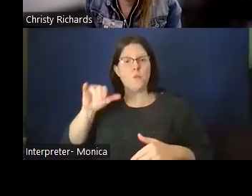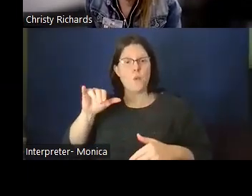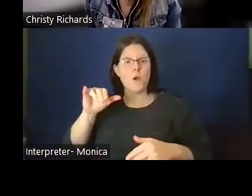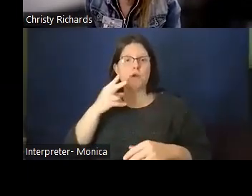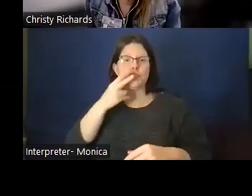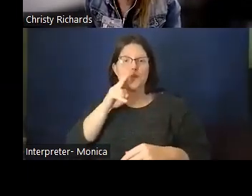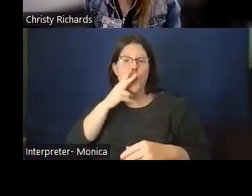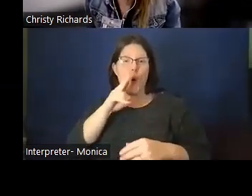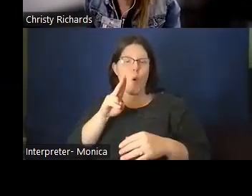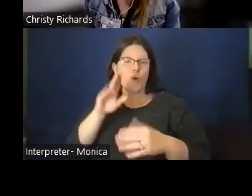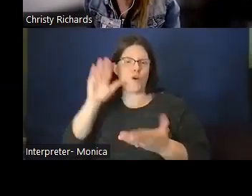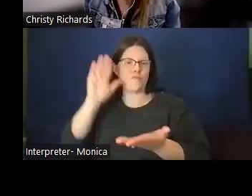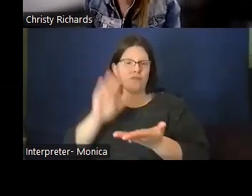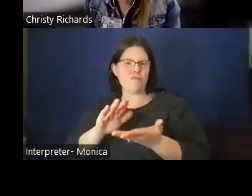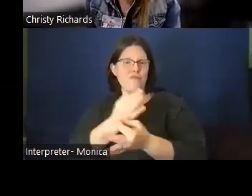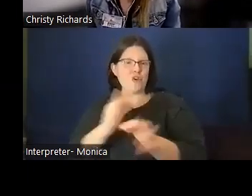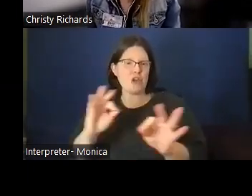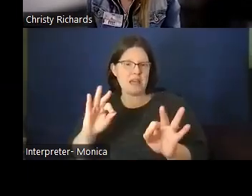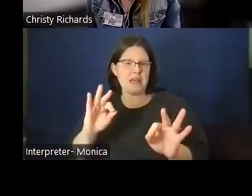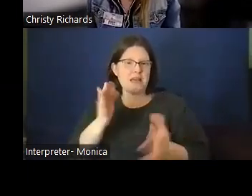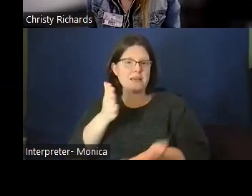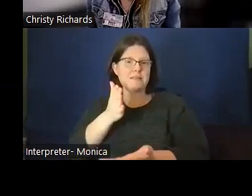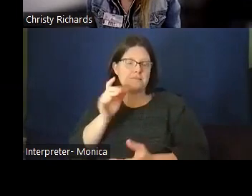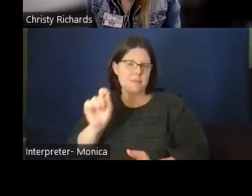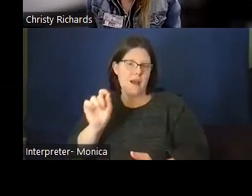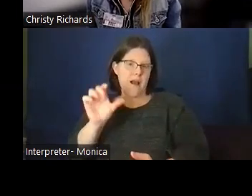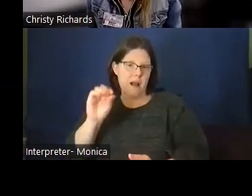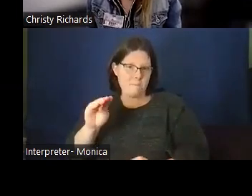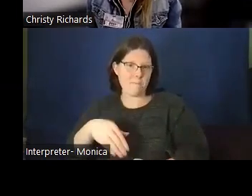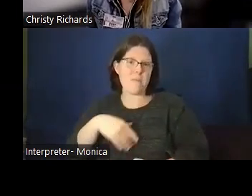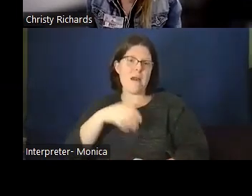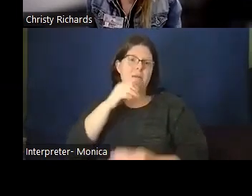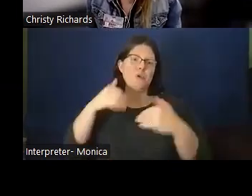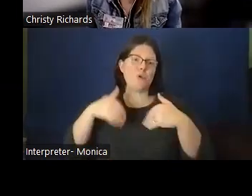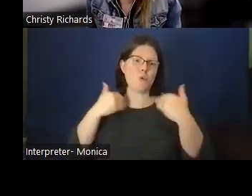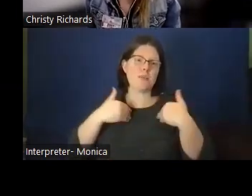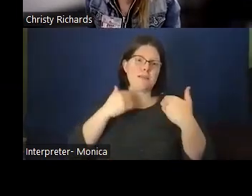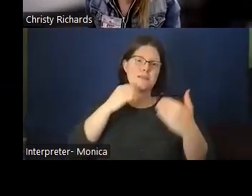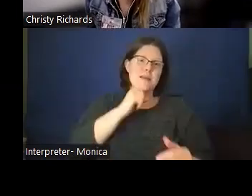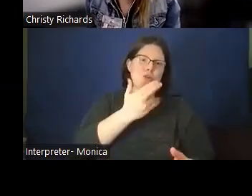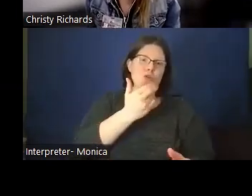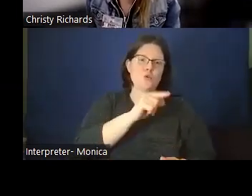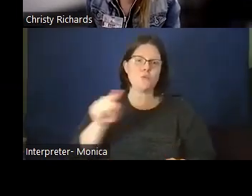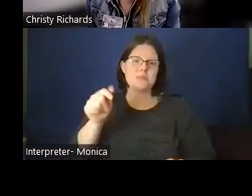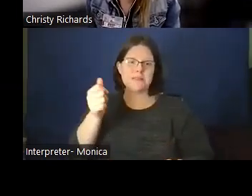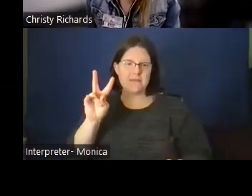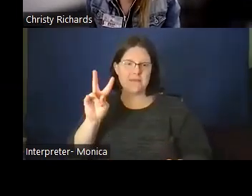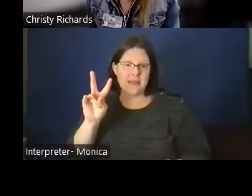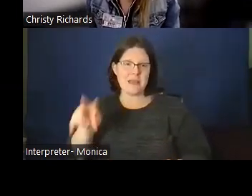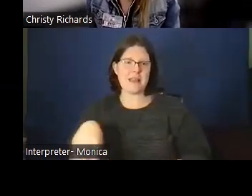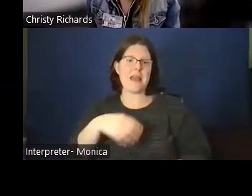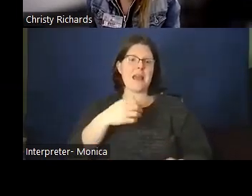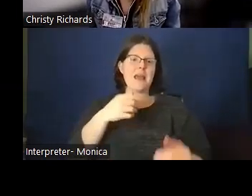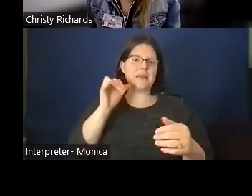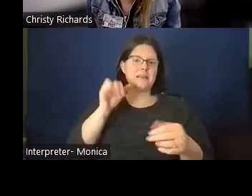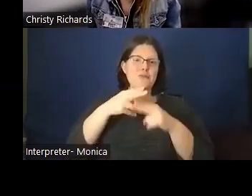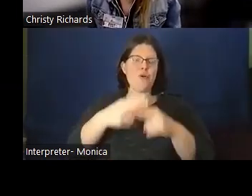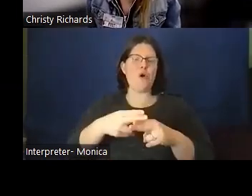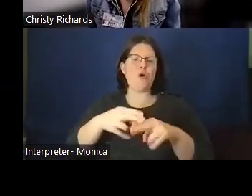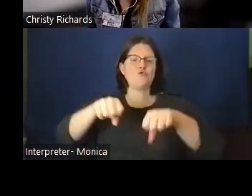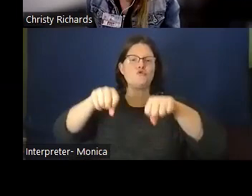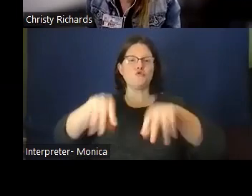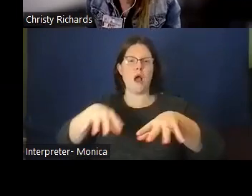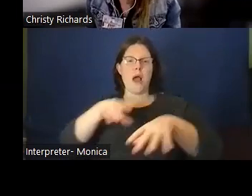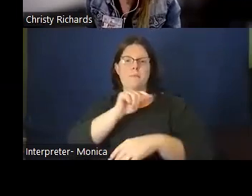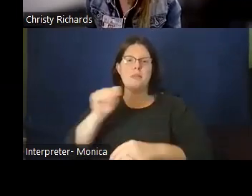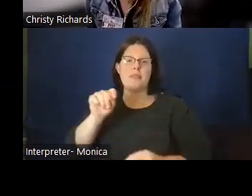NewYorkSmokeFree.com. There is a specific youth ages 13 to 17 called Drop the Vape, which is either a dial-in or